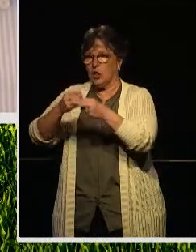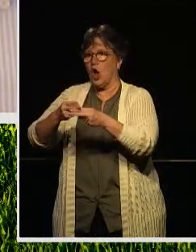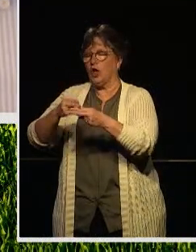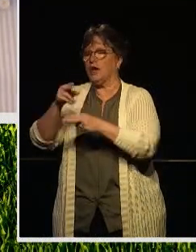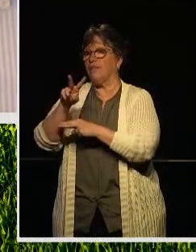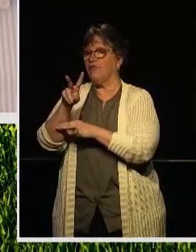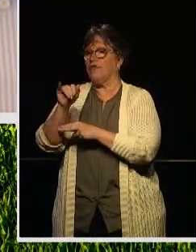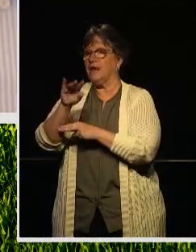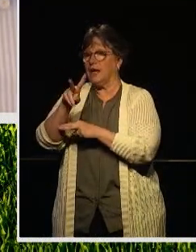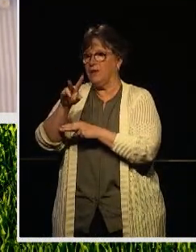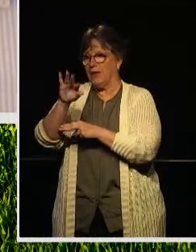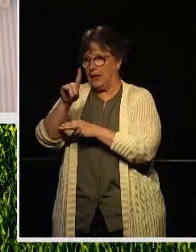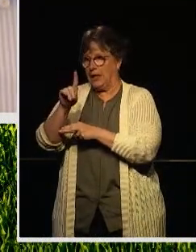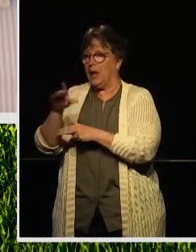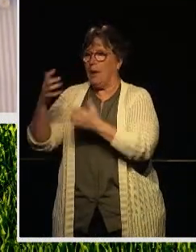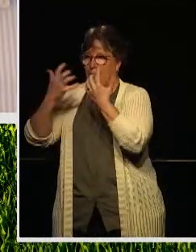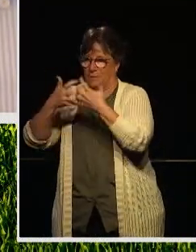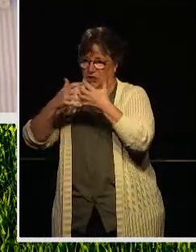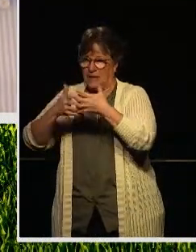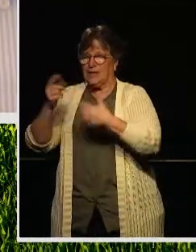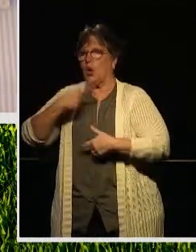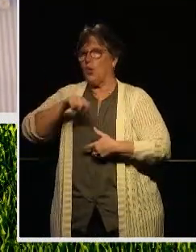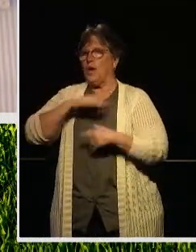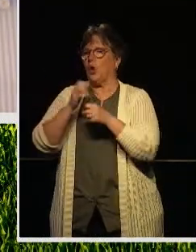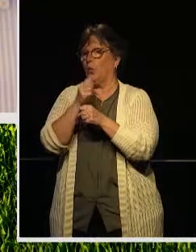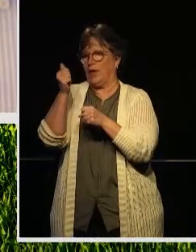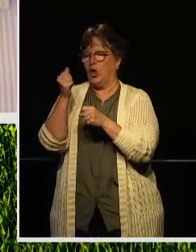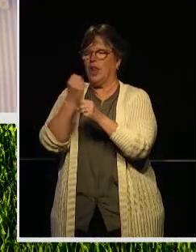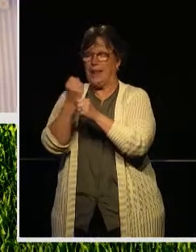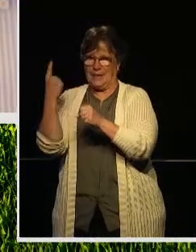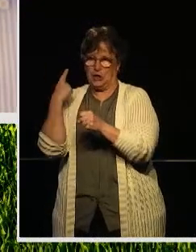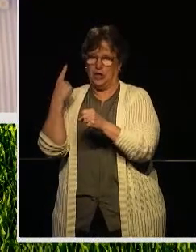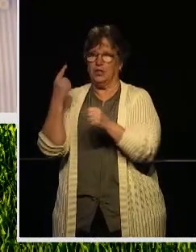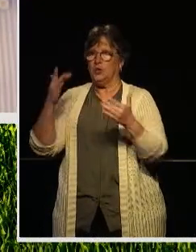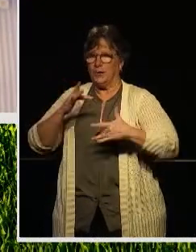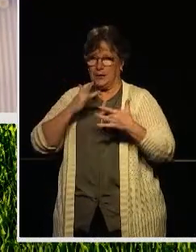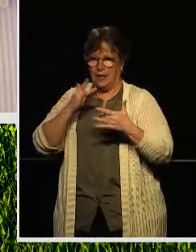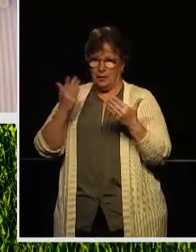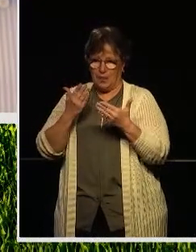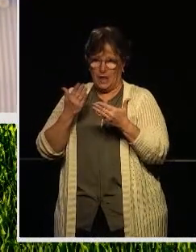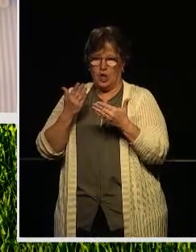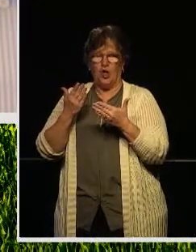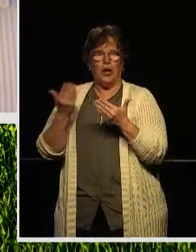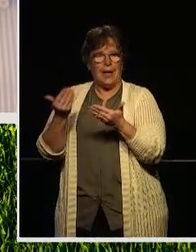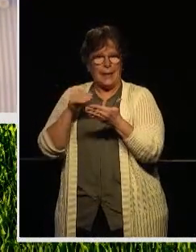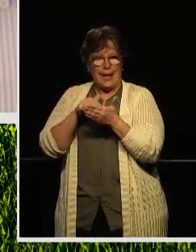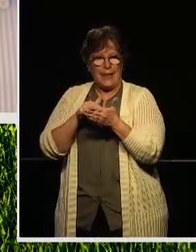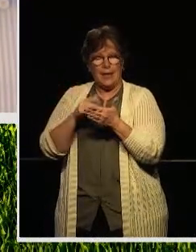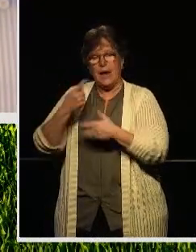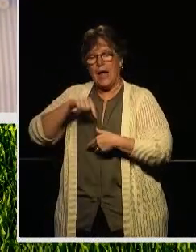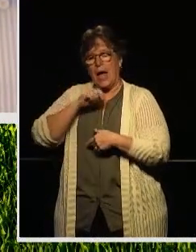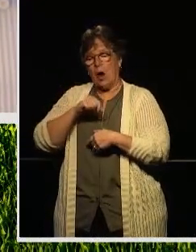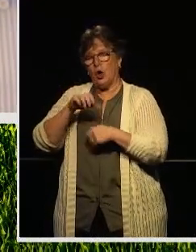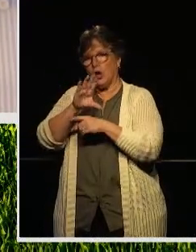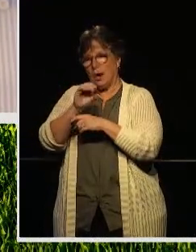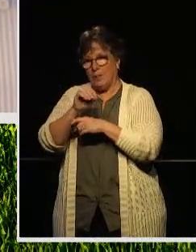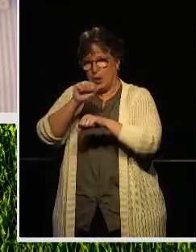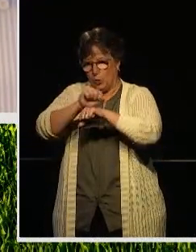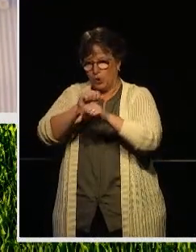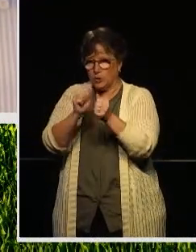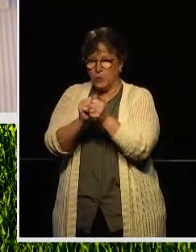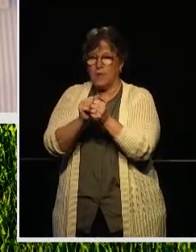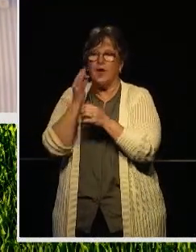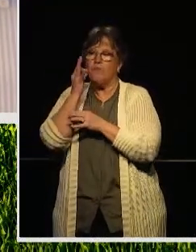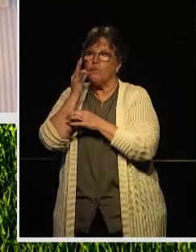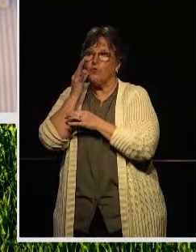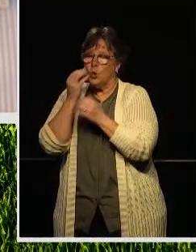New York winner last year, so really excited to be back here. Our company works primarily with fruit growers, apple growers in New